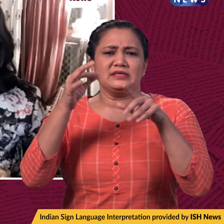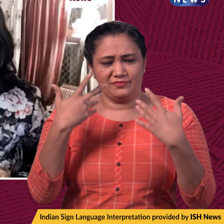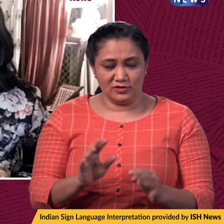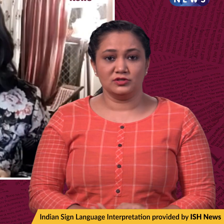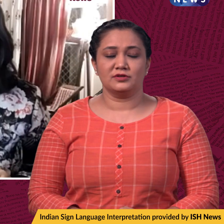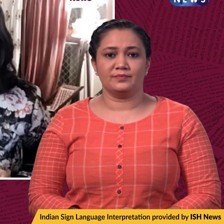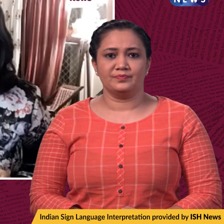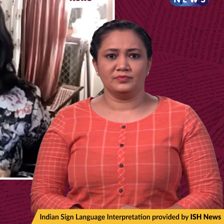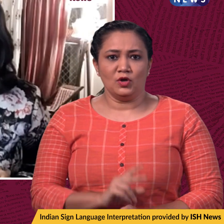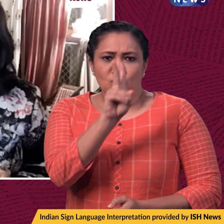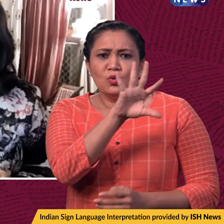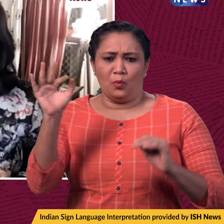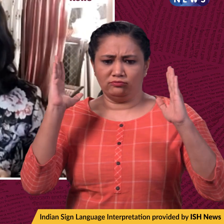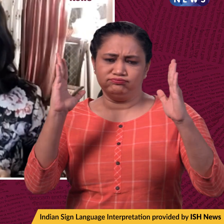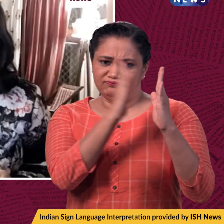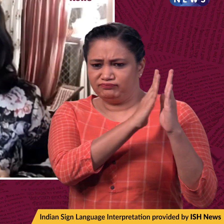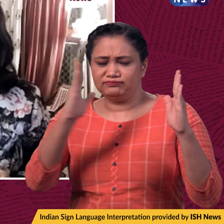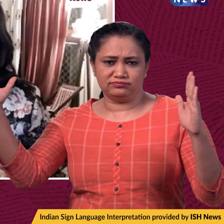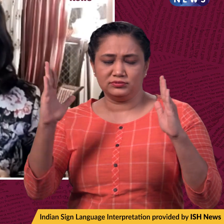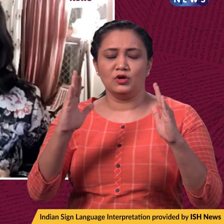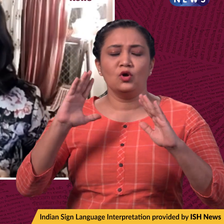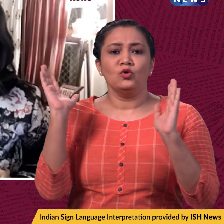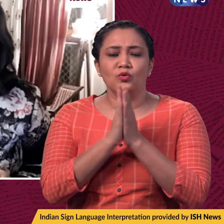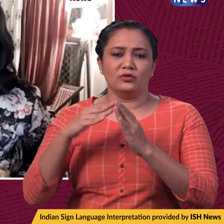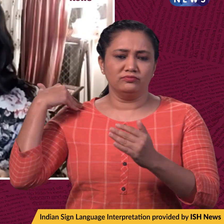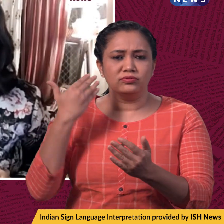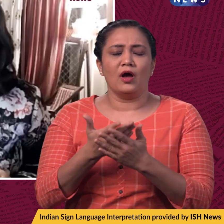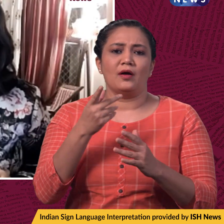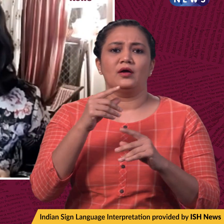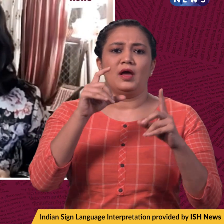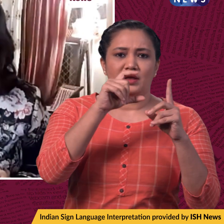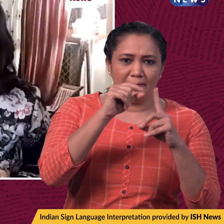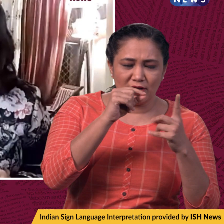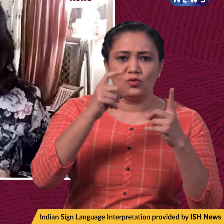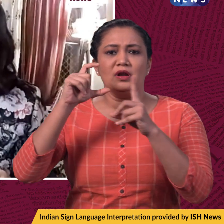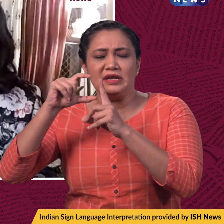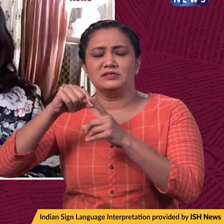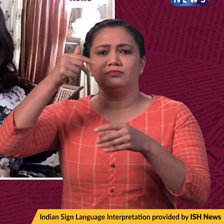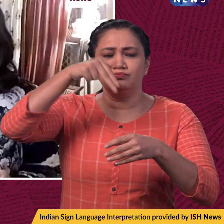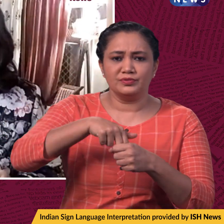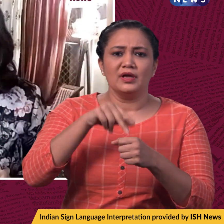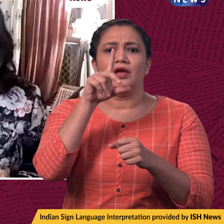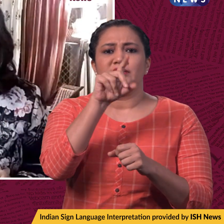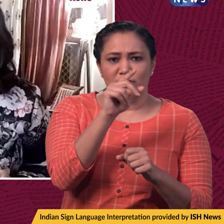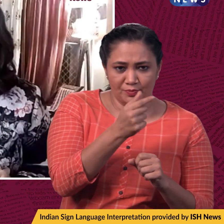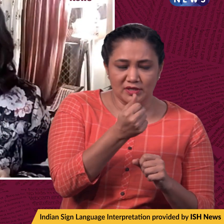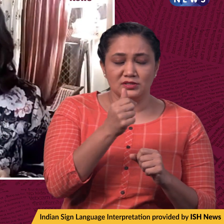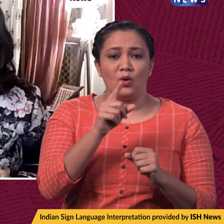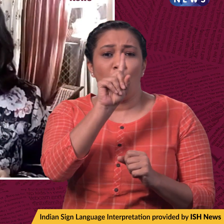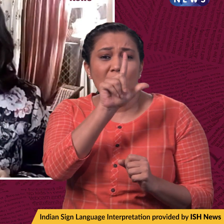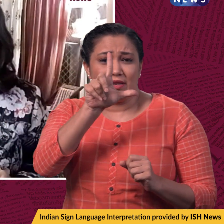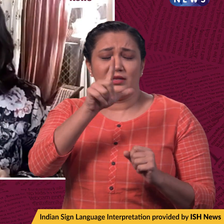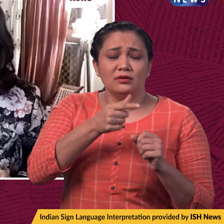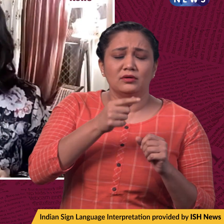paise today. So in a matter of 2 weeks, the petrol and diesel prices have risen by 10